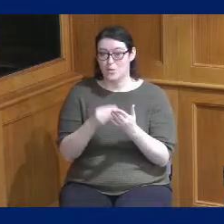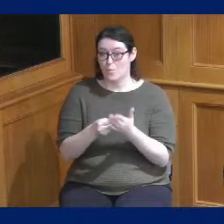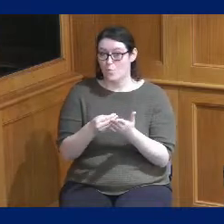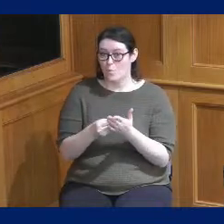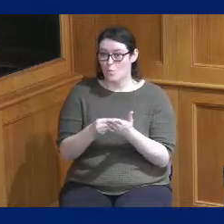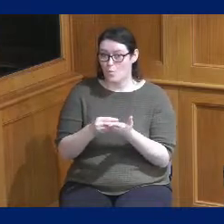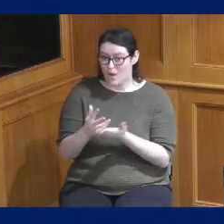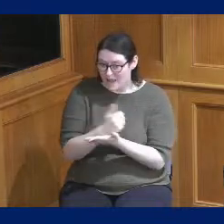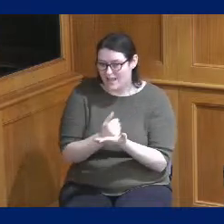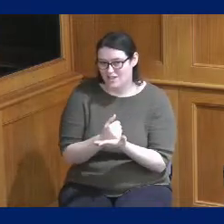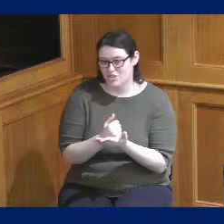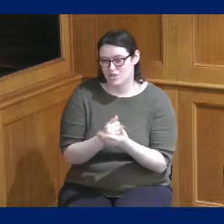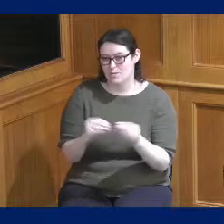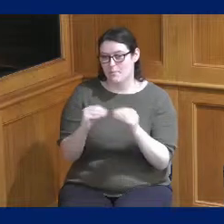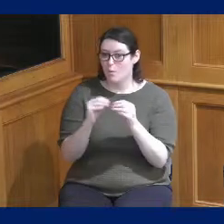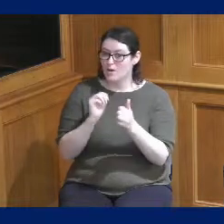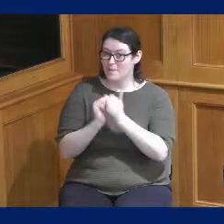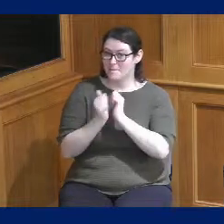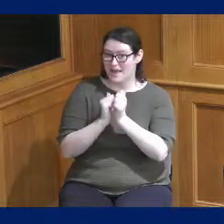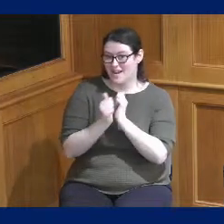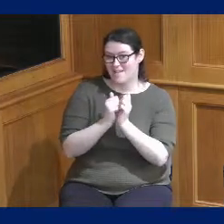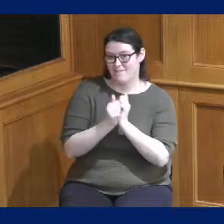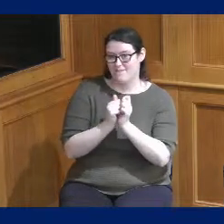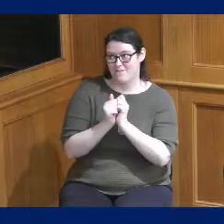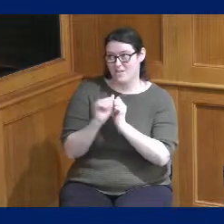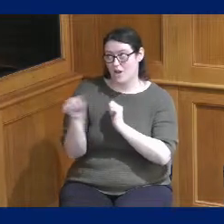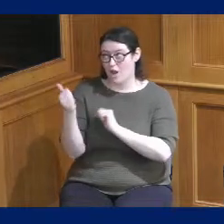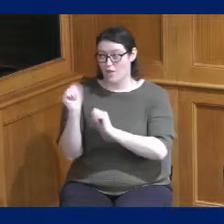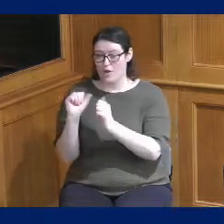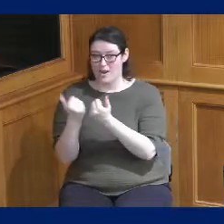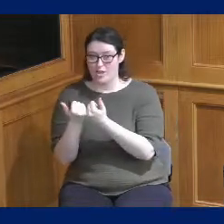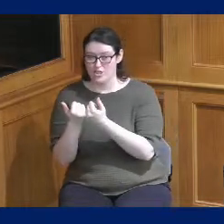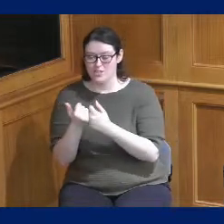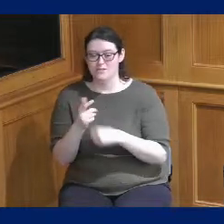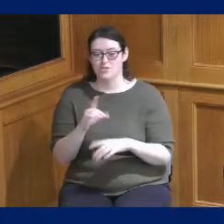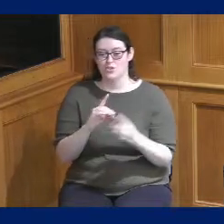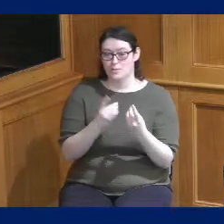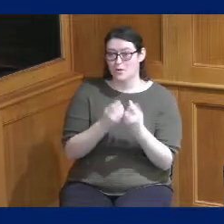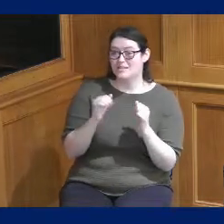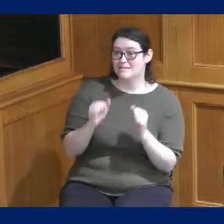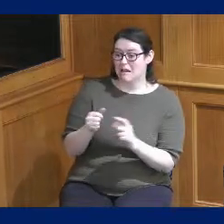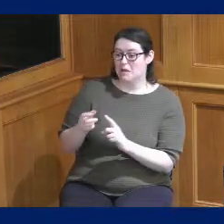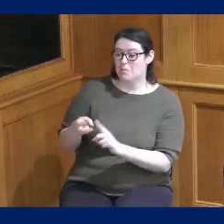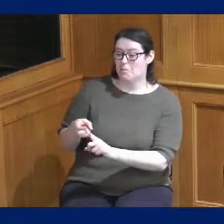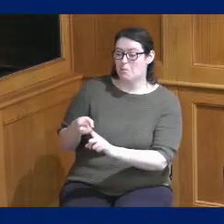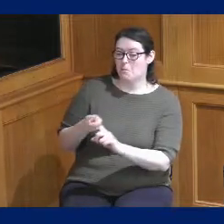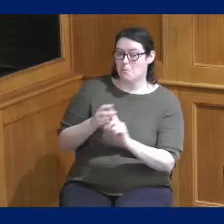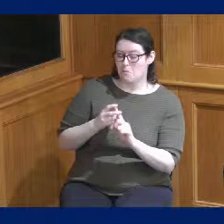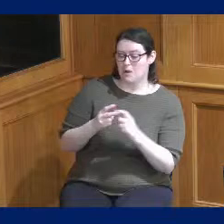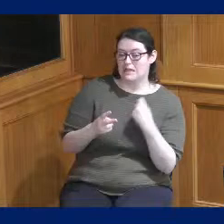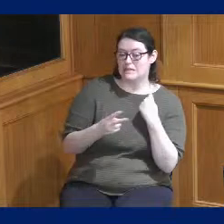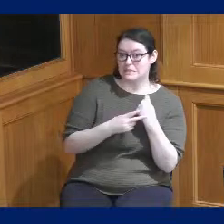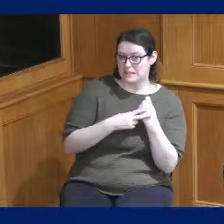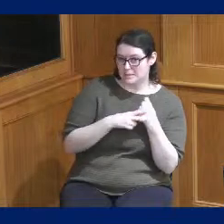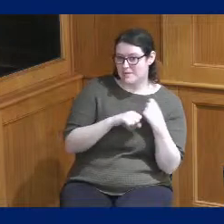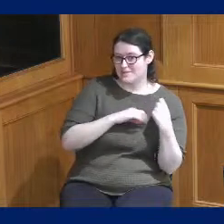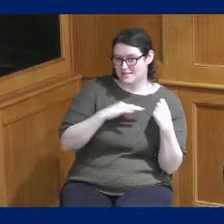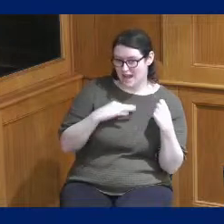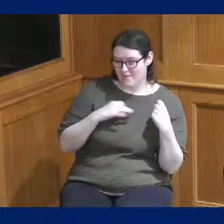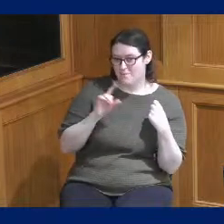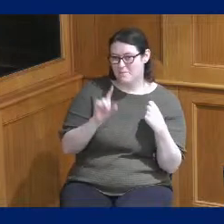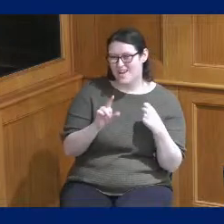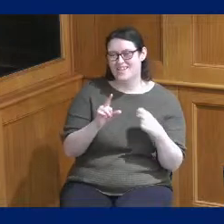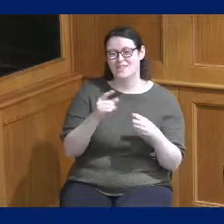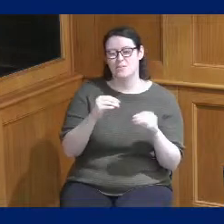on a competitive basis, to the degree departments are able to attract and retain staff at higher rates than we have in the